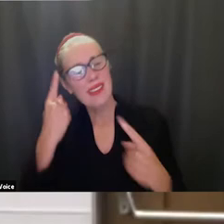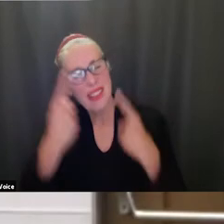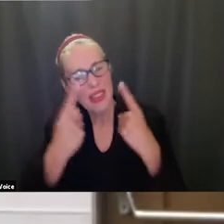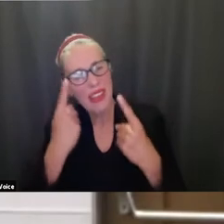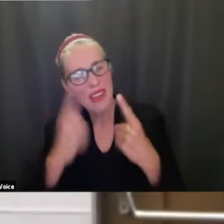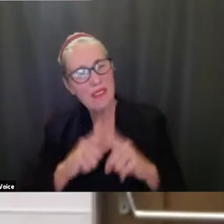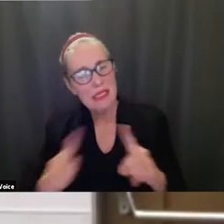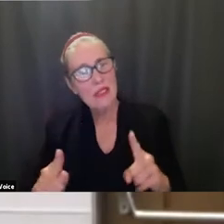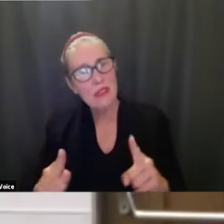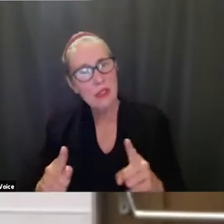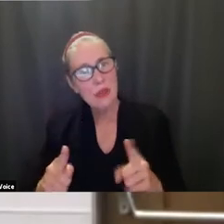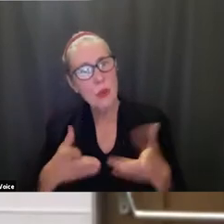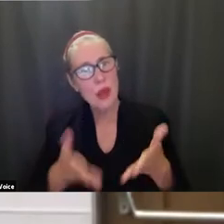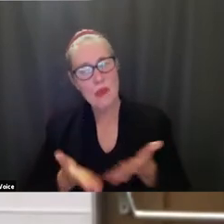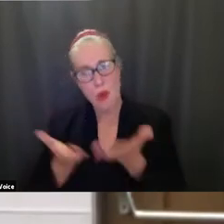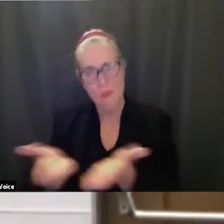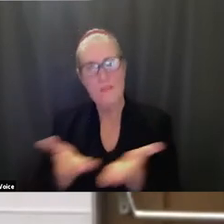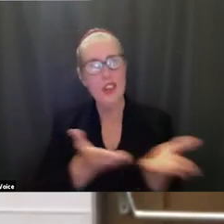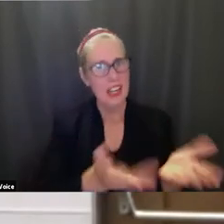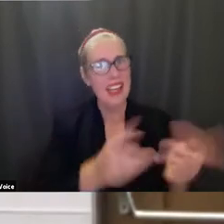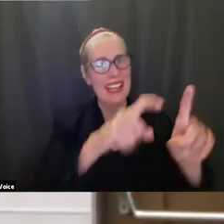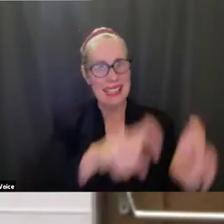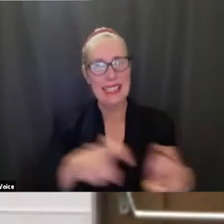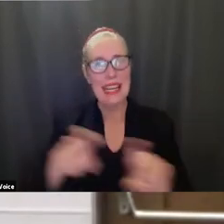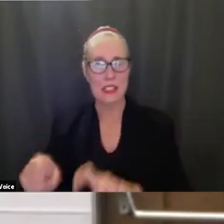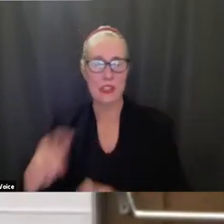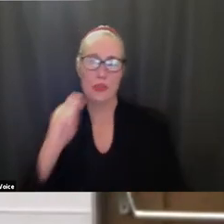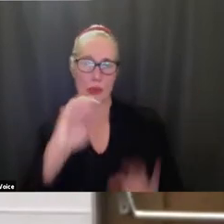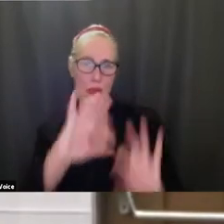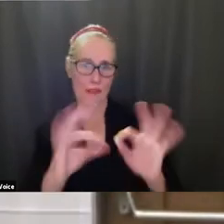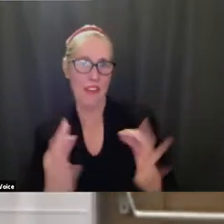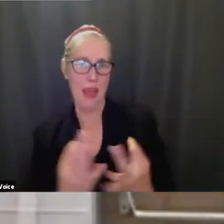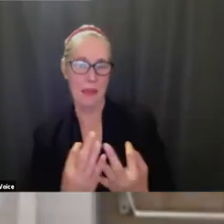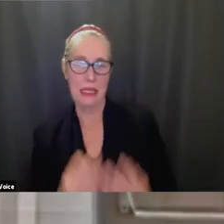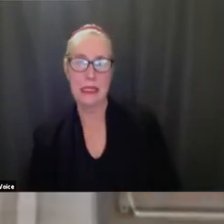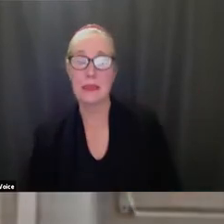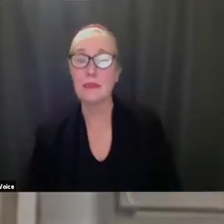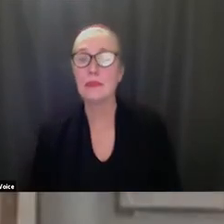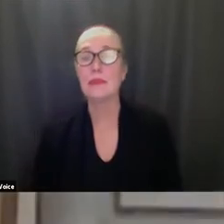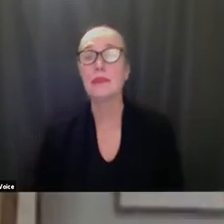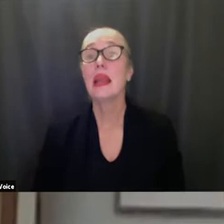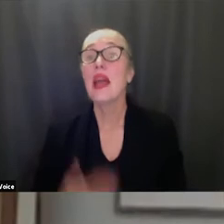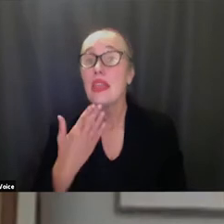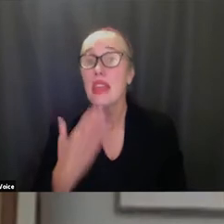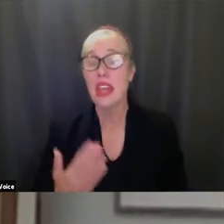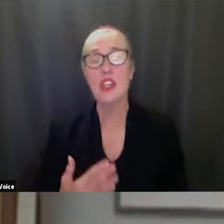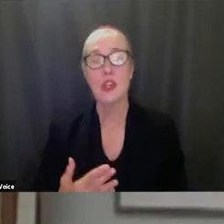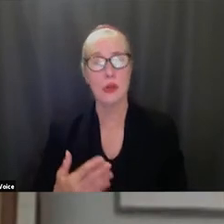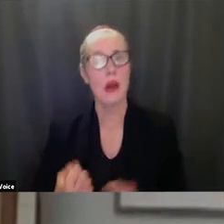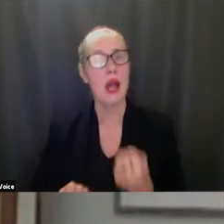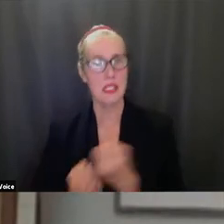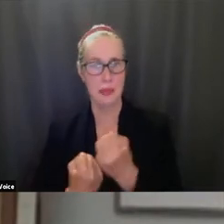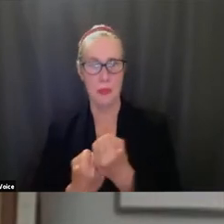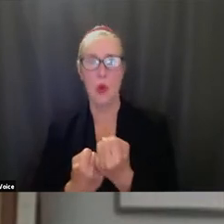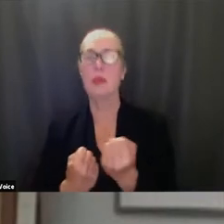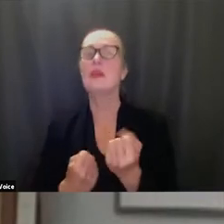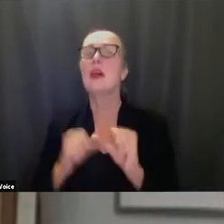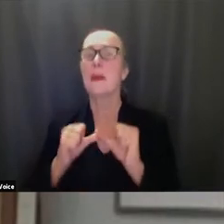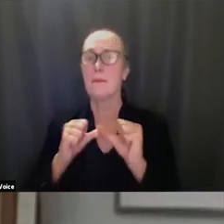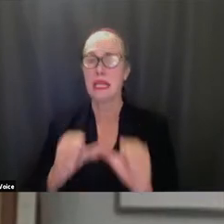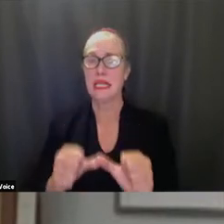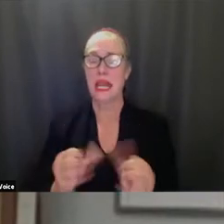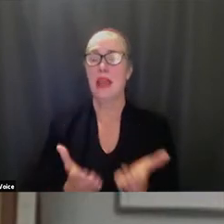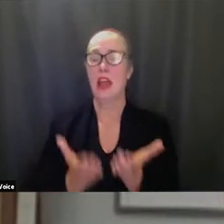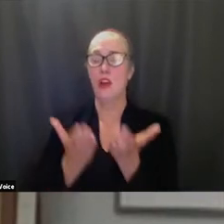and that's the importance thank you i probably i i definitely support maintaining that offering and if you need to